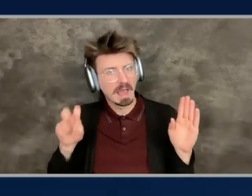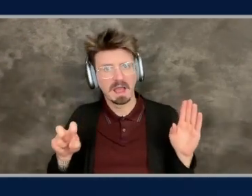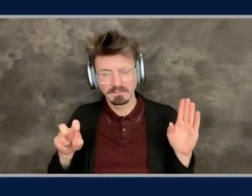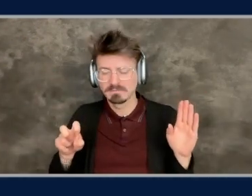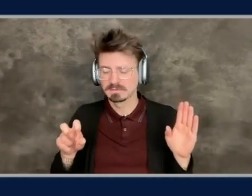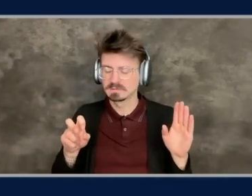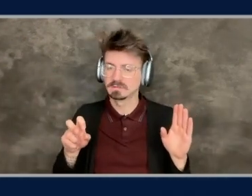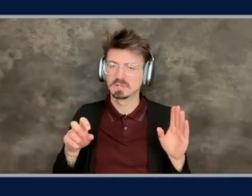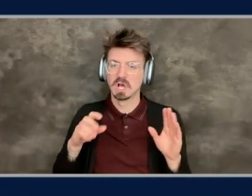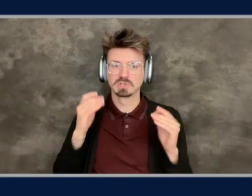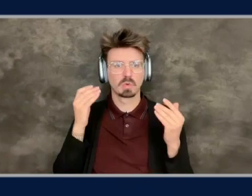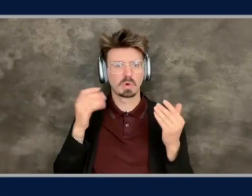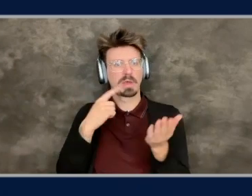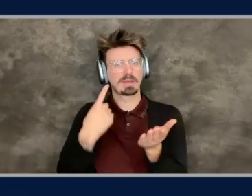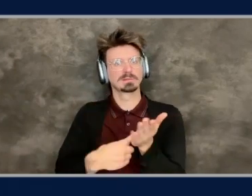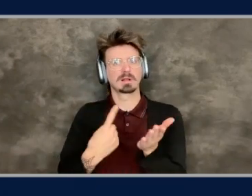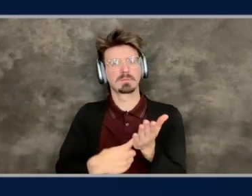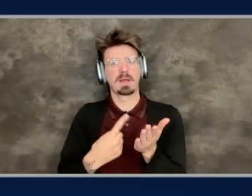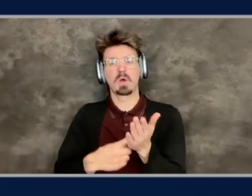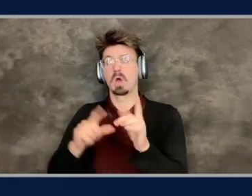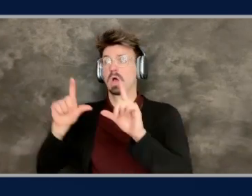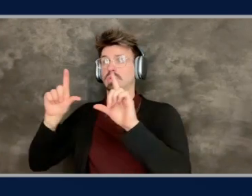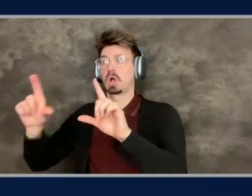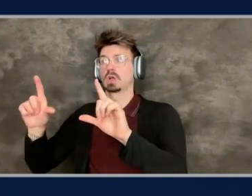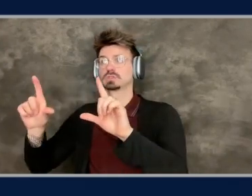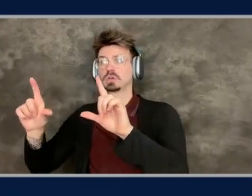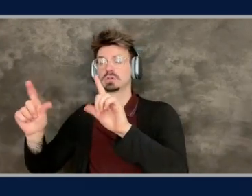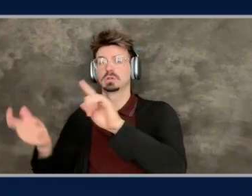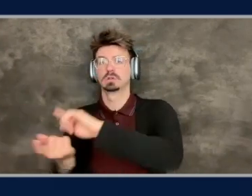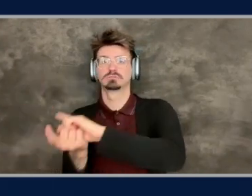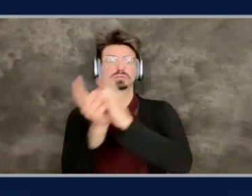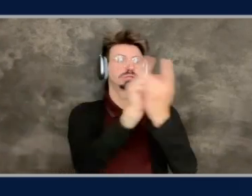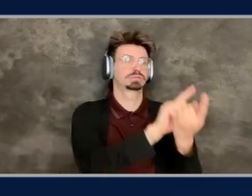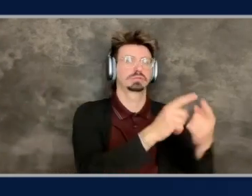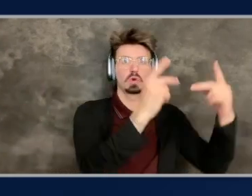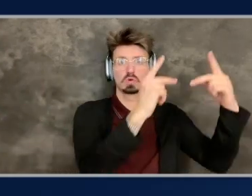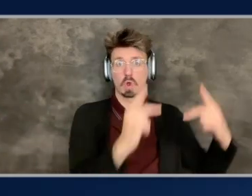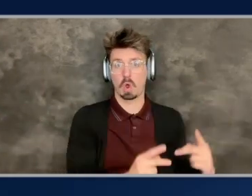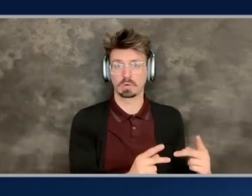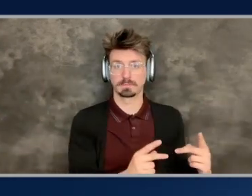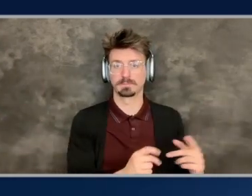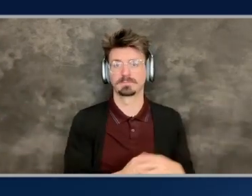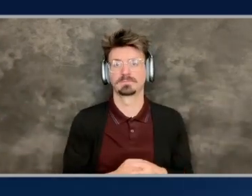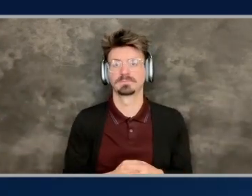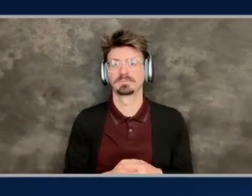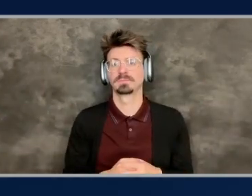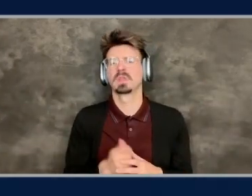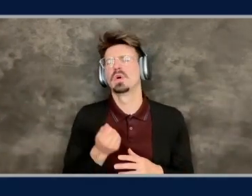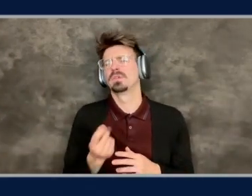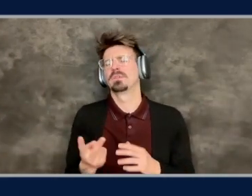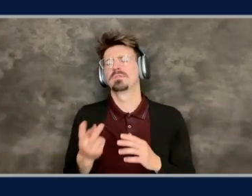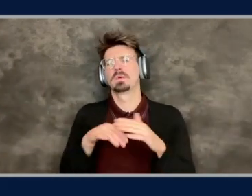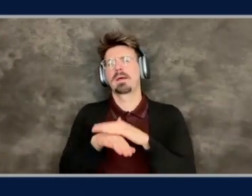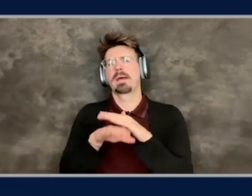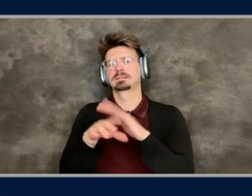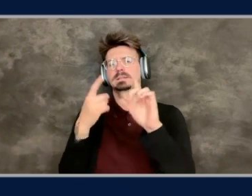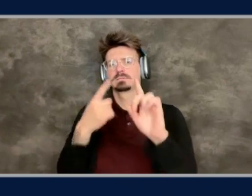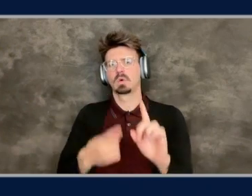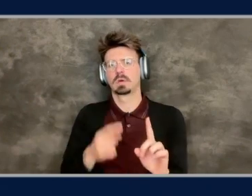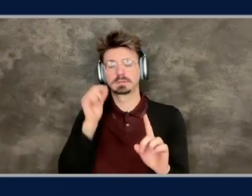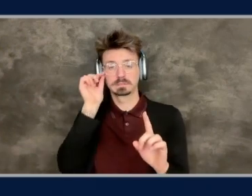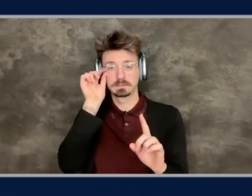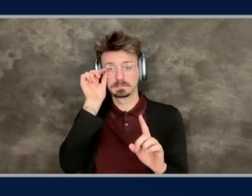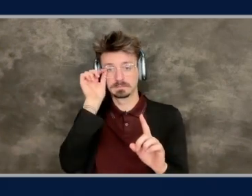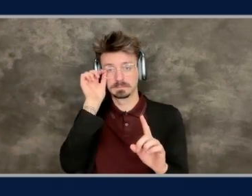let's talk a little bit about console to code as well. Yeah. So again, like a few different access points, but the most basic one you should absolutely go and